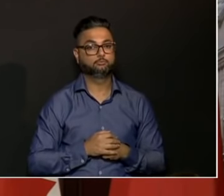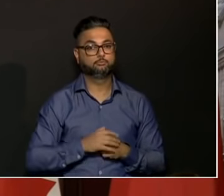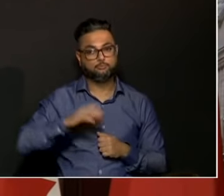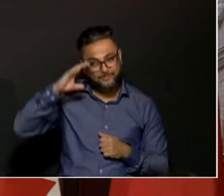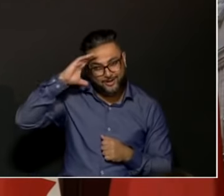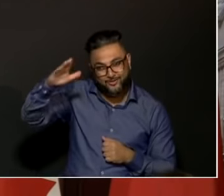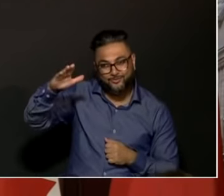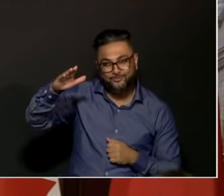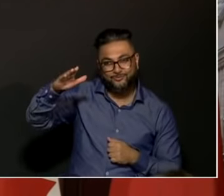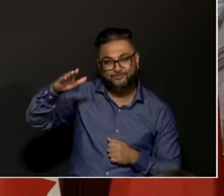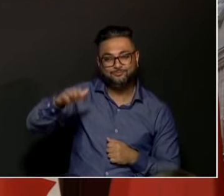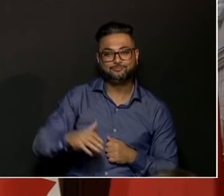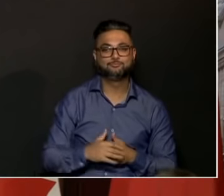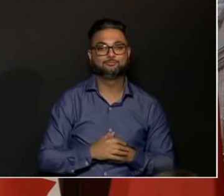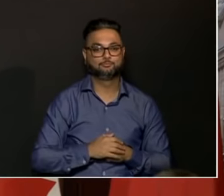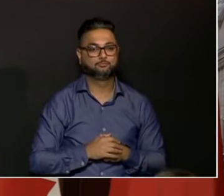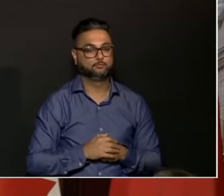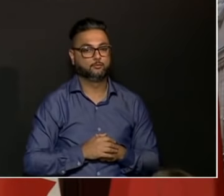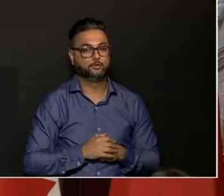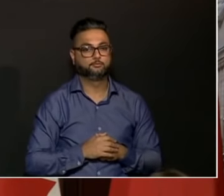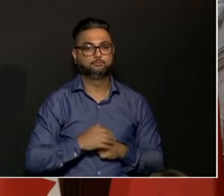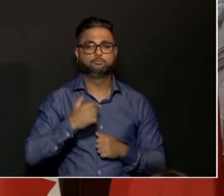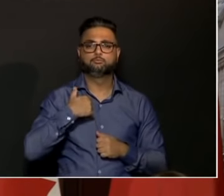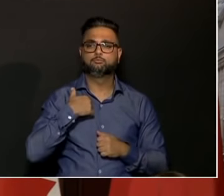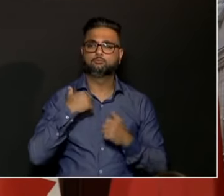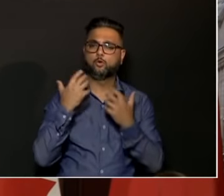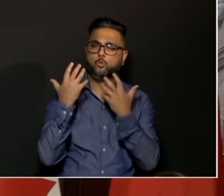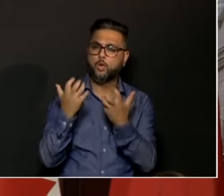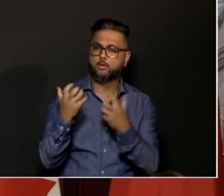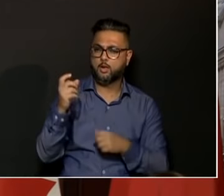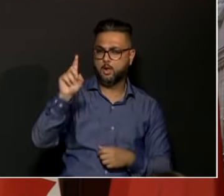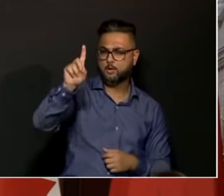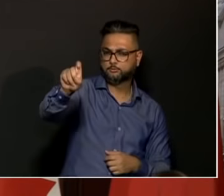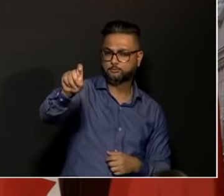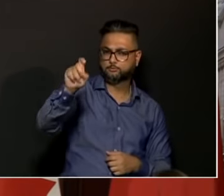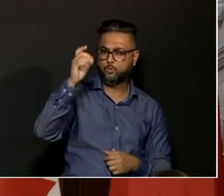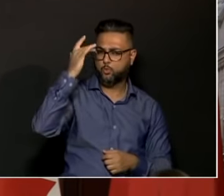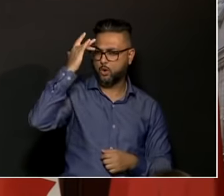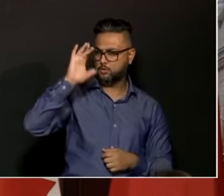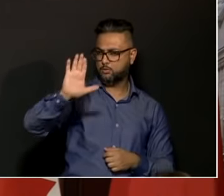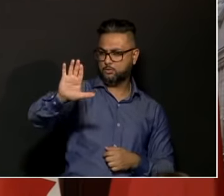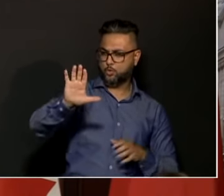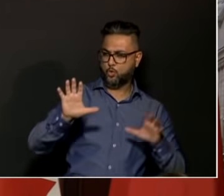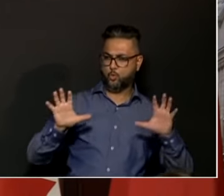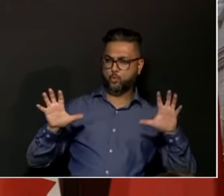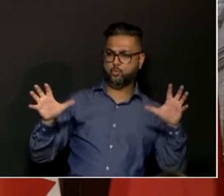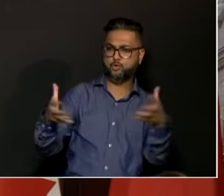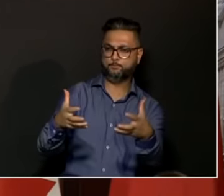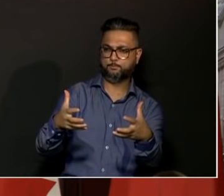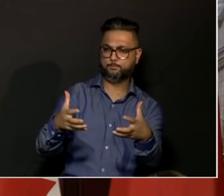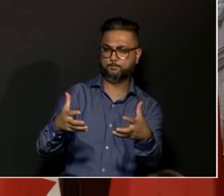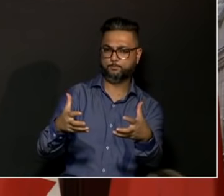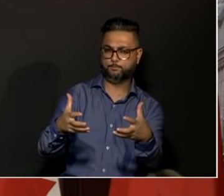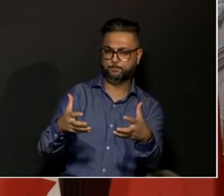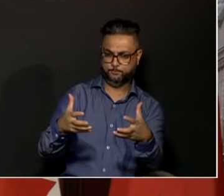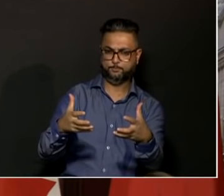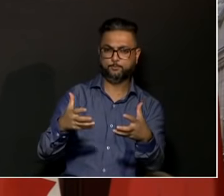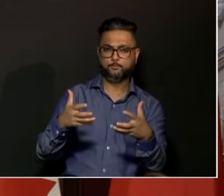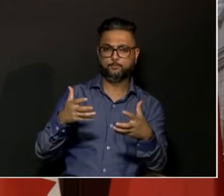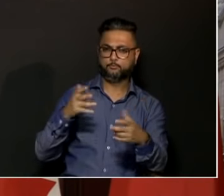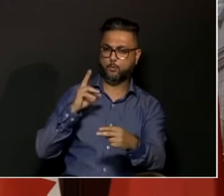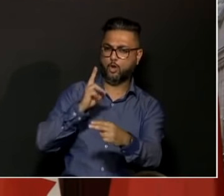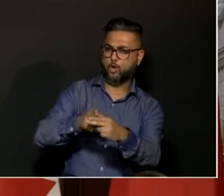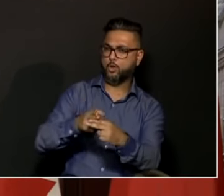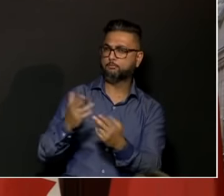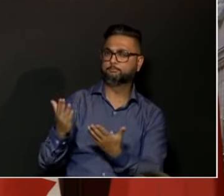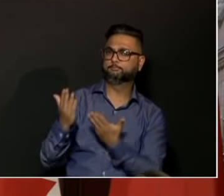I wanted to ask you, why is your party nominating its sitting MPPs for the next election when the next election is